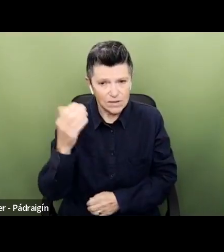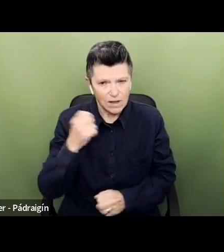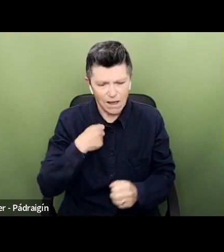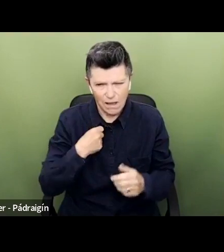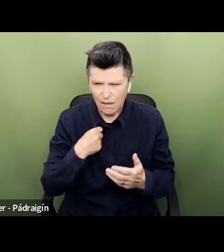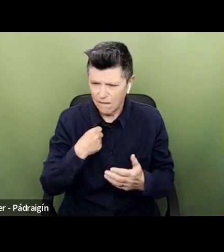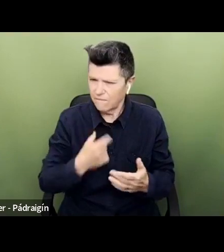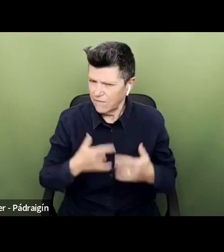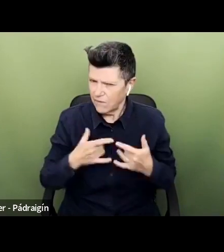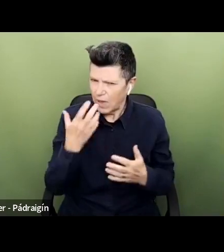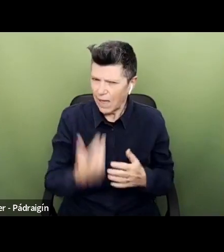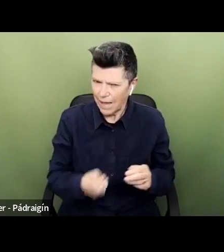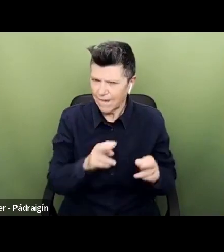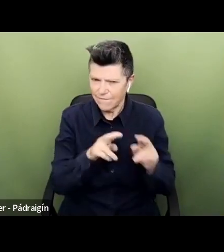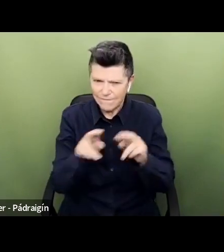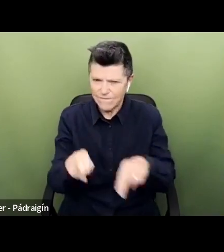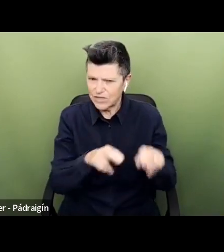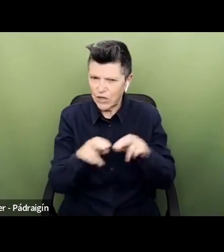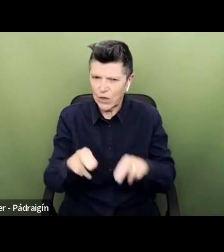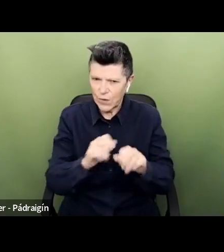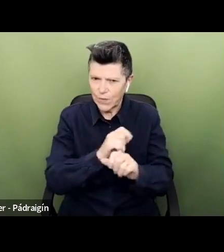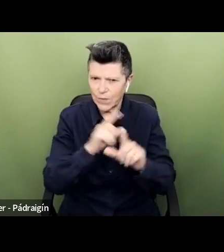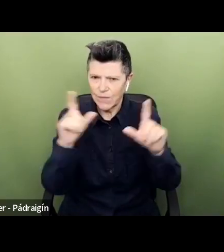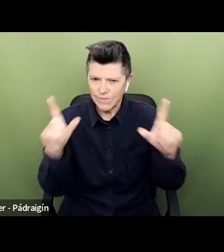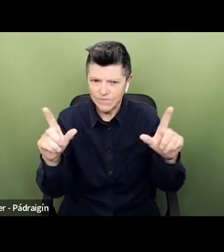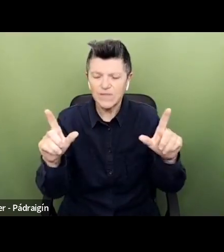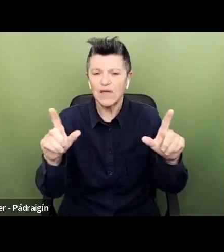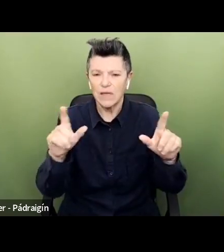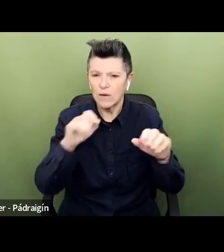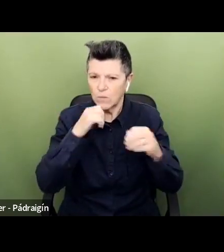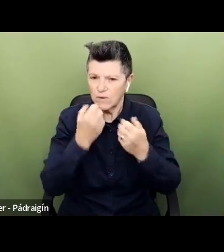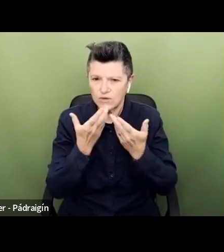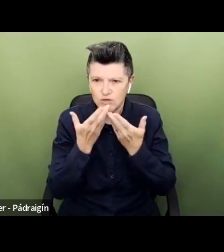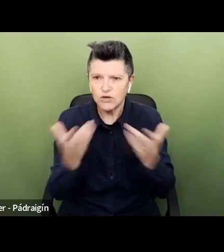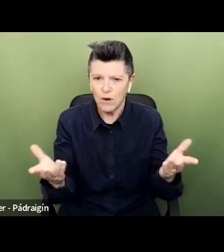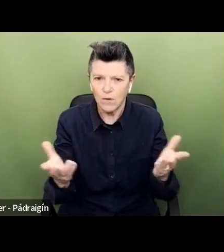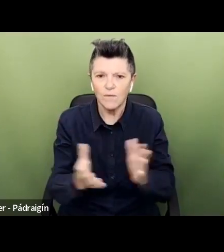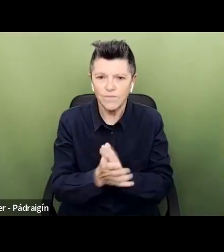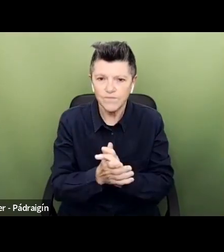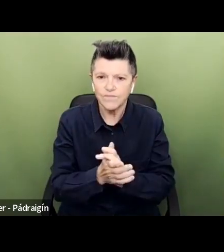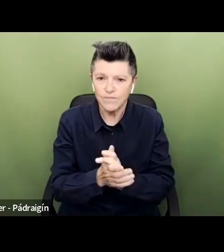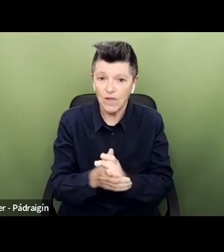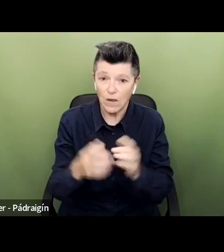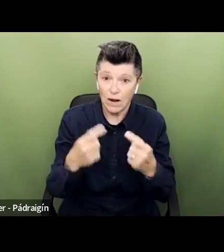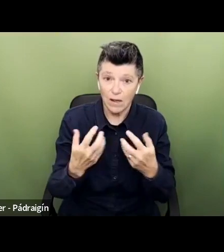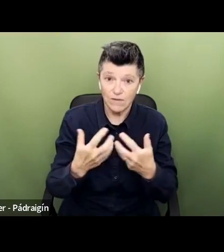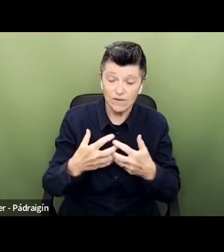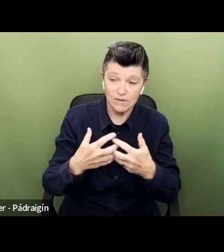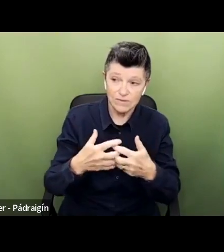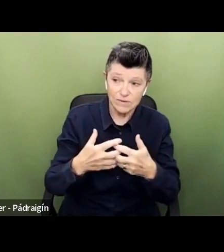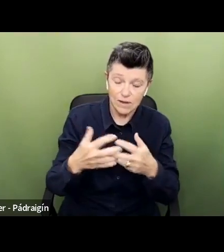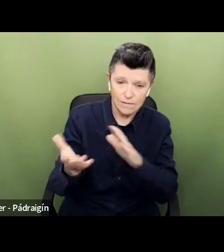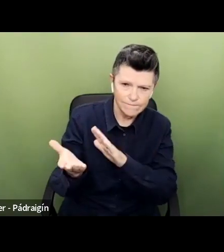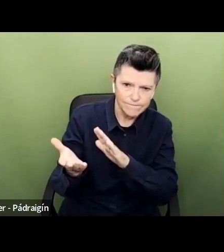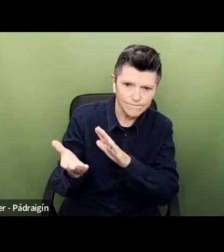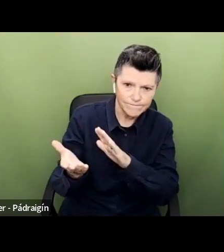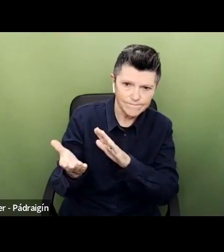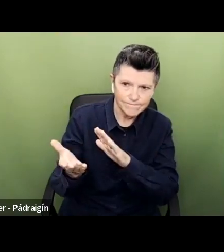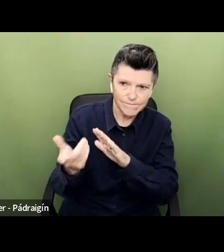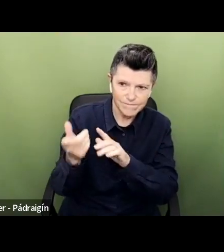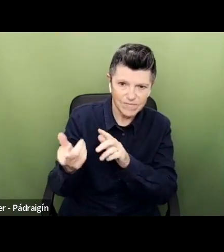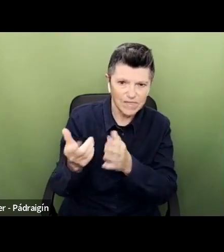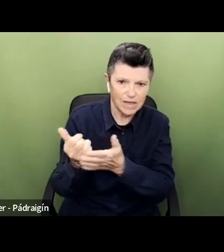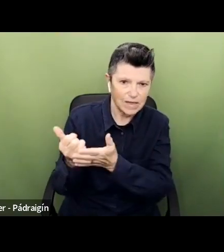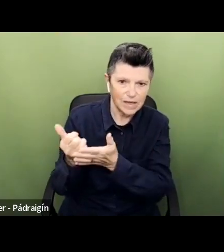a video that will be shown. So I'll let the technicians, I'll let the